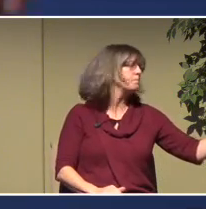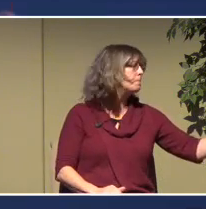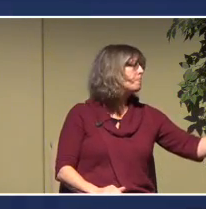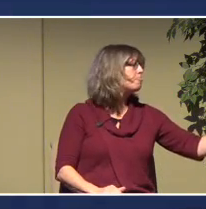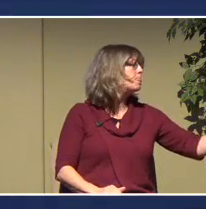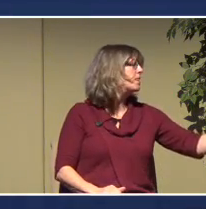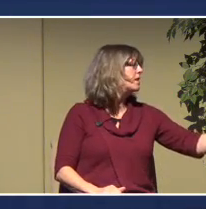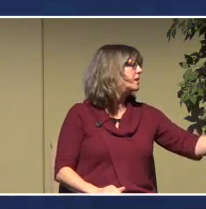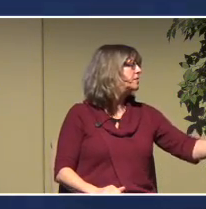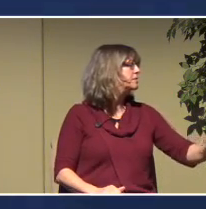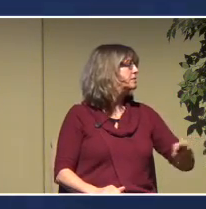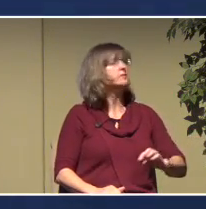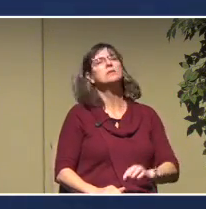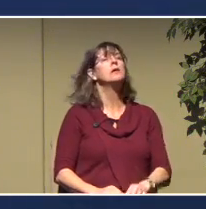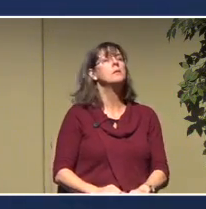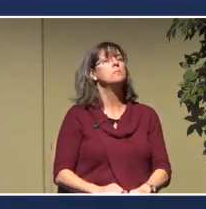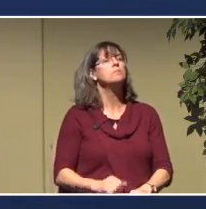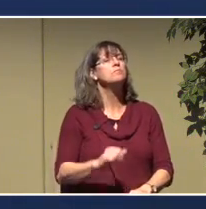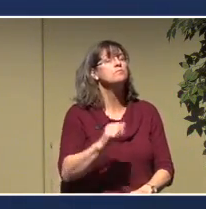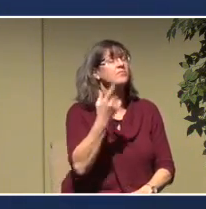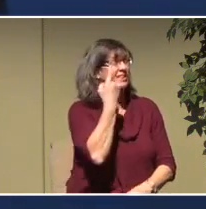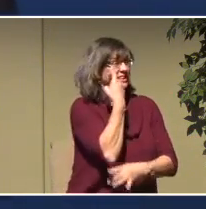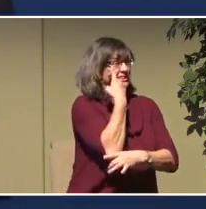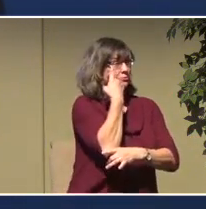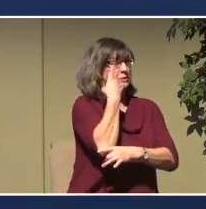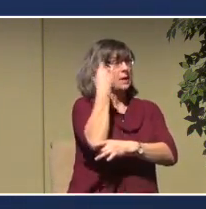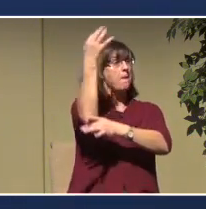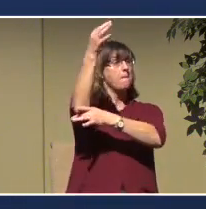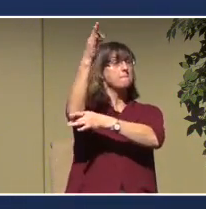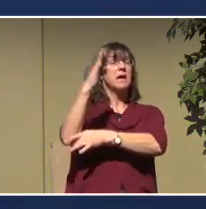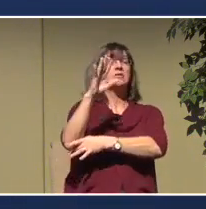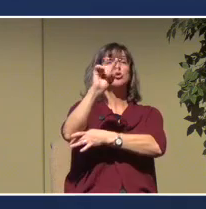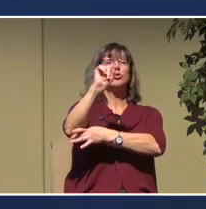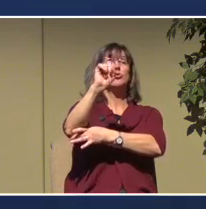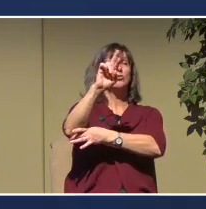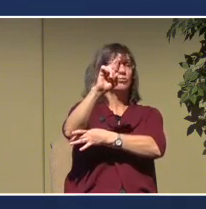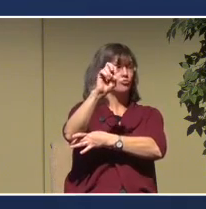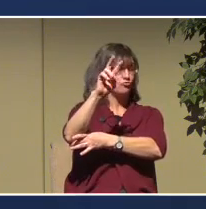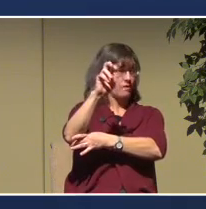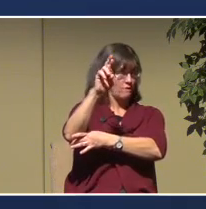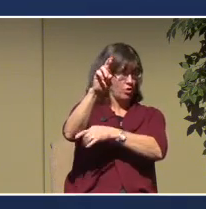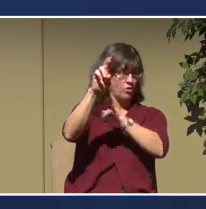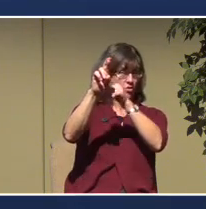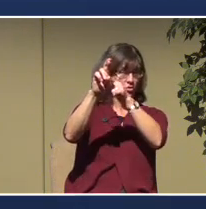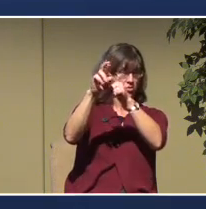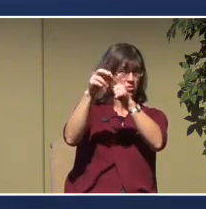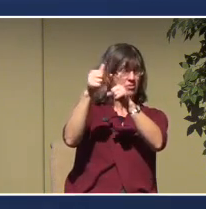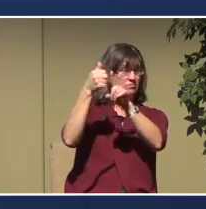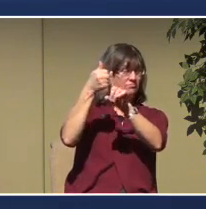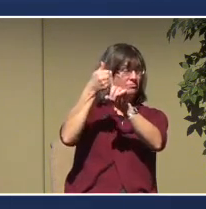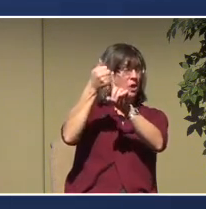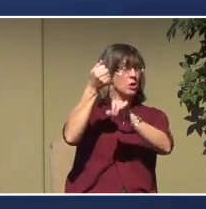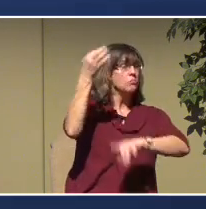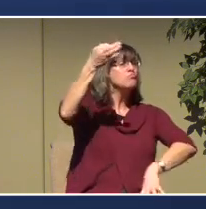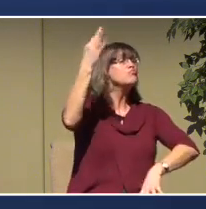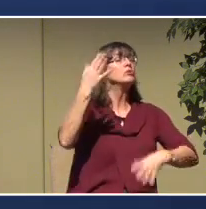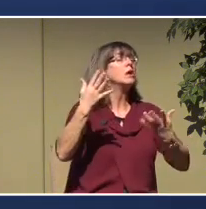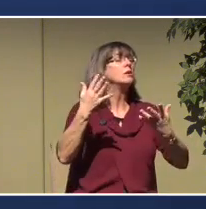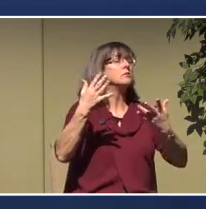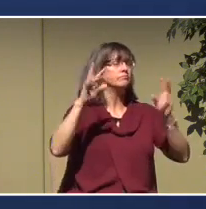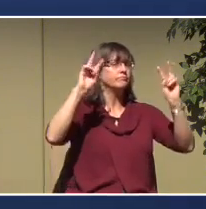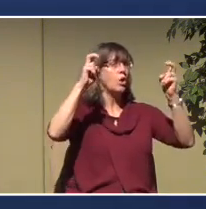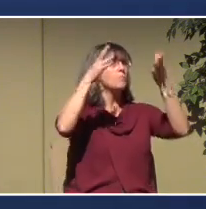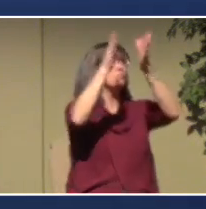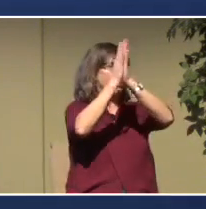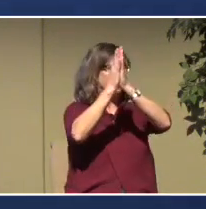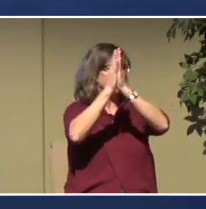Now, 2 times that Pastor Trevor preached earlier in February, he preached on the topic of prayer.